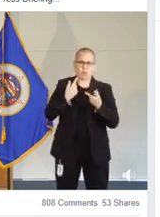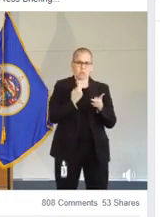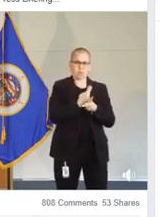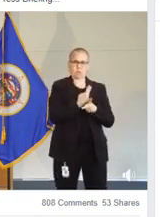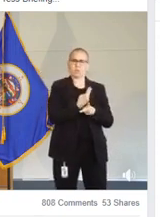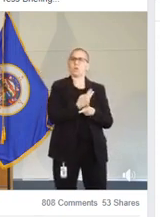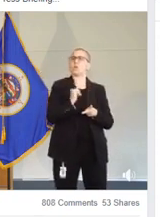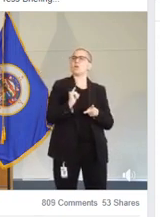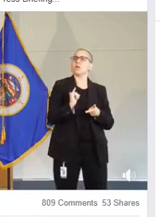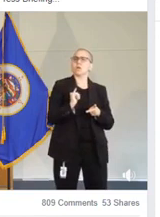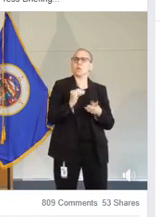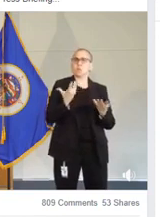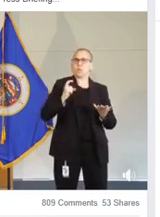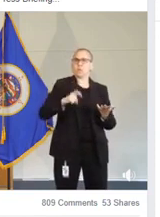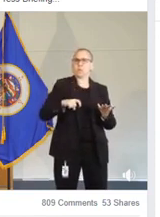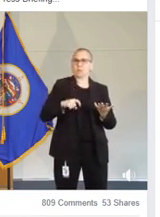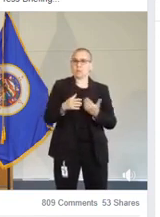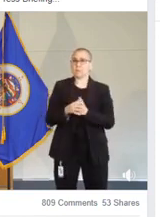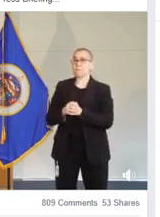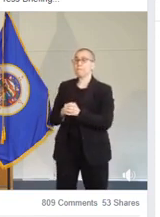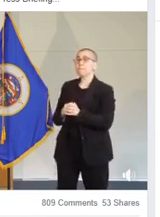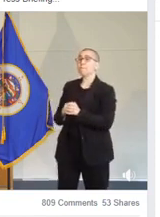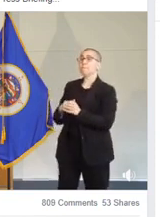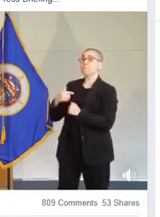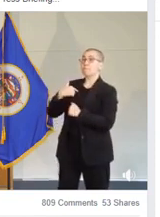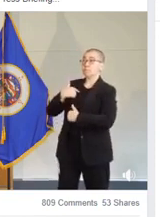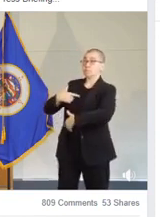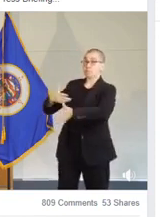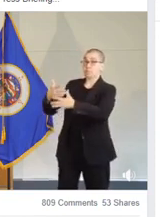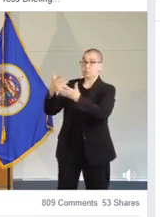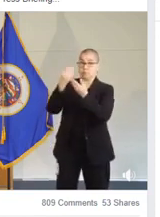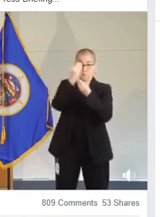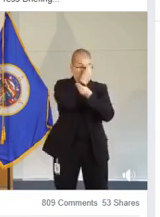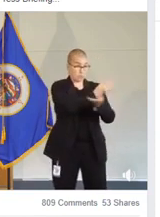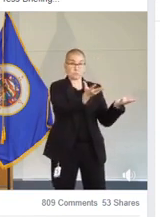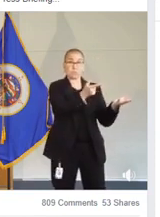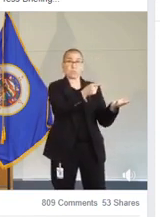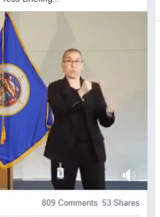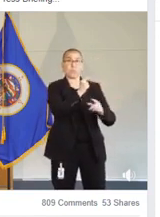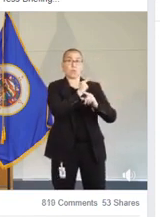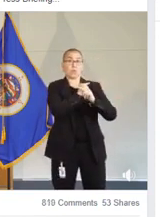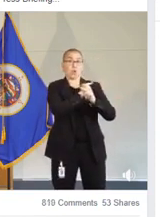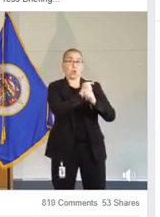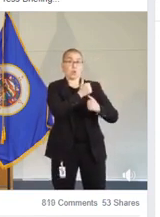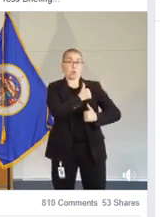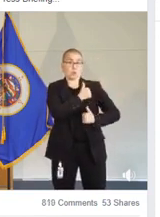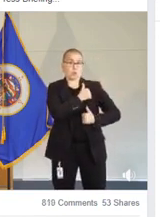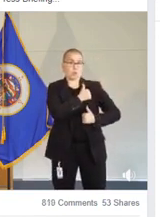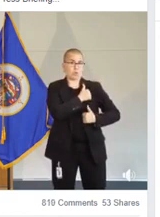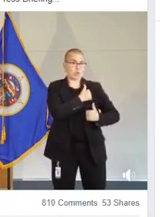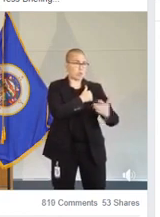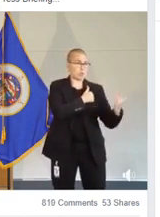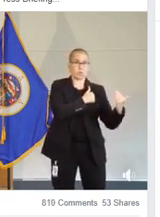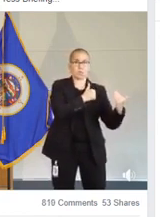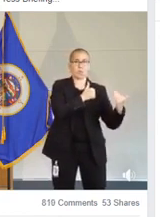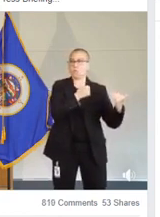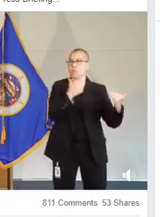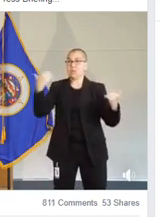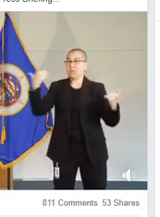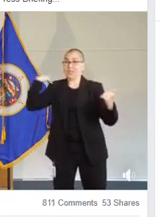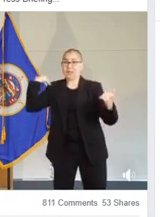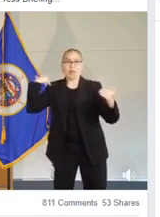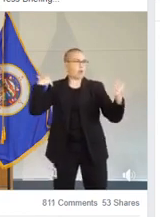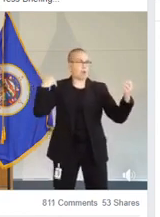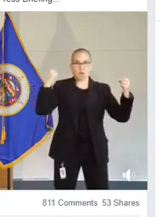Typically, the request for the Guard and that type of information come at the same time. Sometimes it lags. So when it